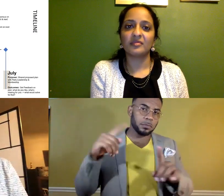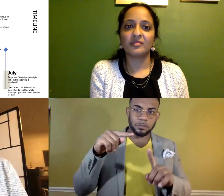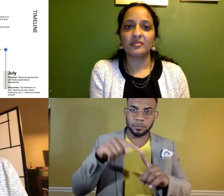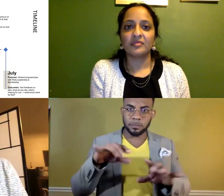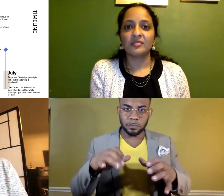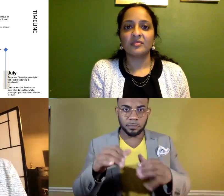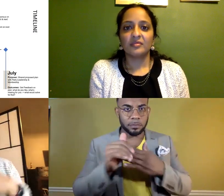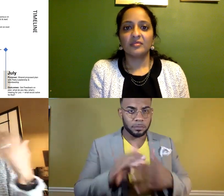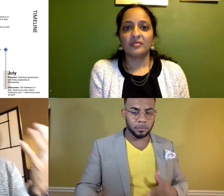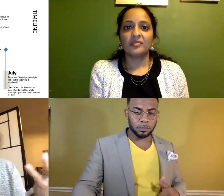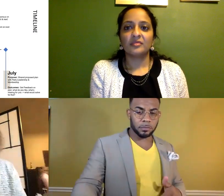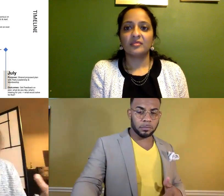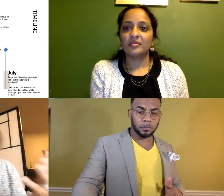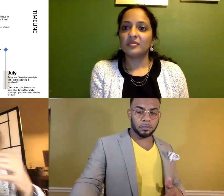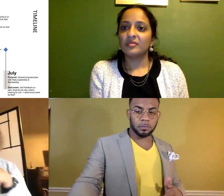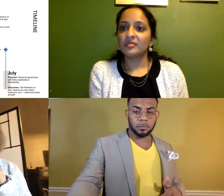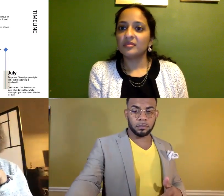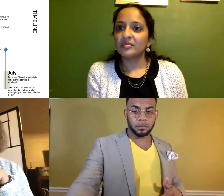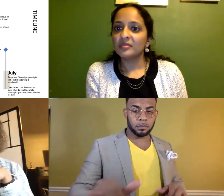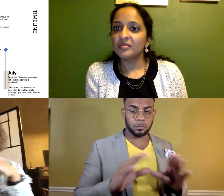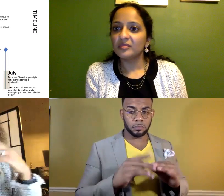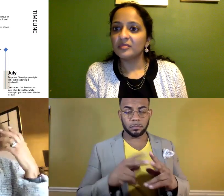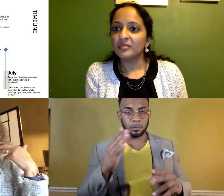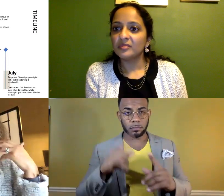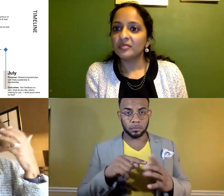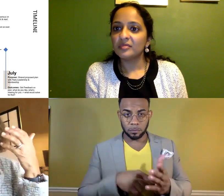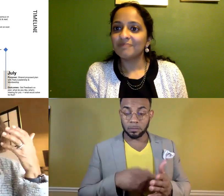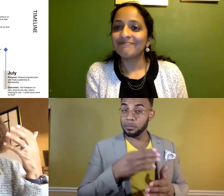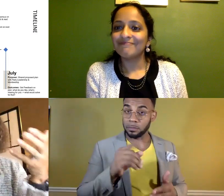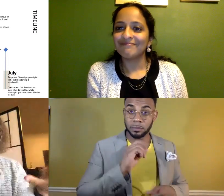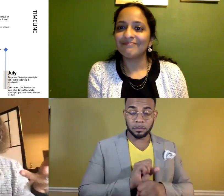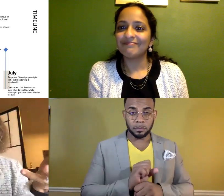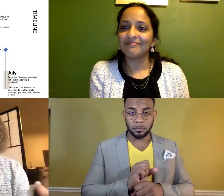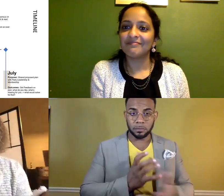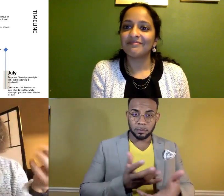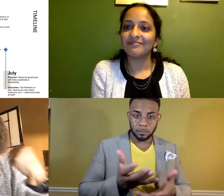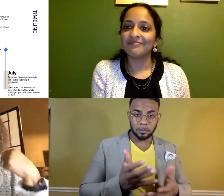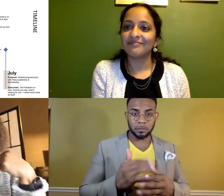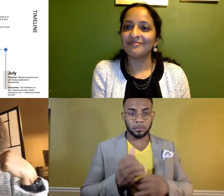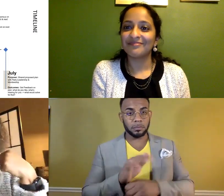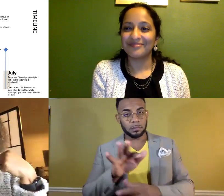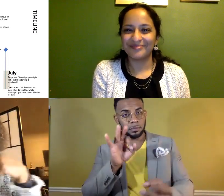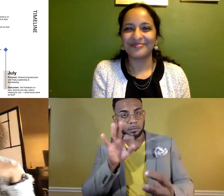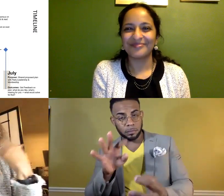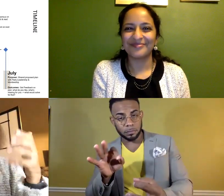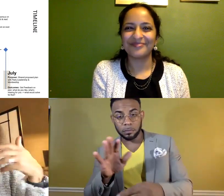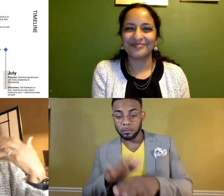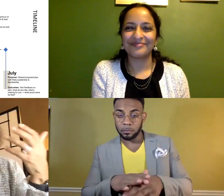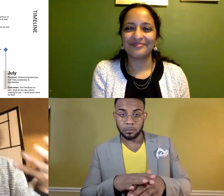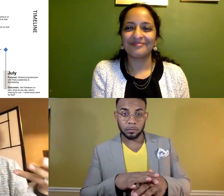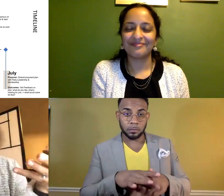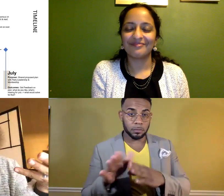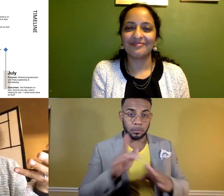party leadership to a session very similar to this, and actually engaging and getting your feedback on the plan